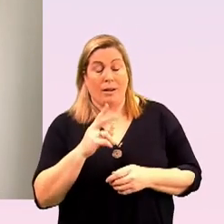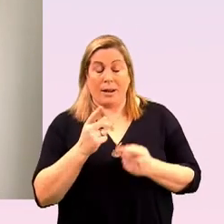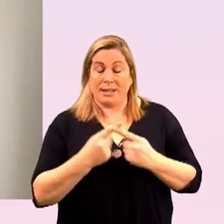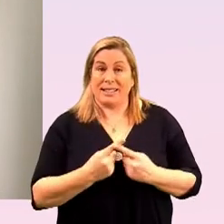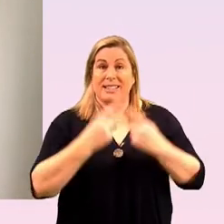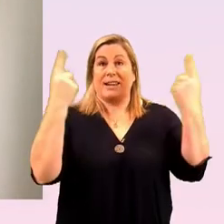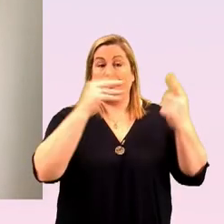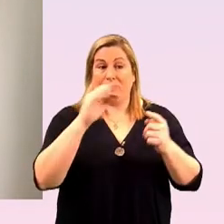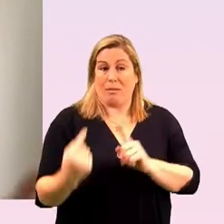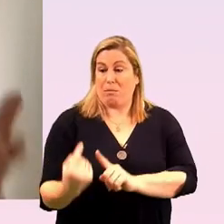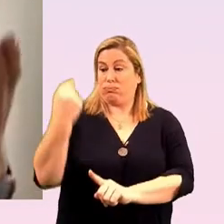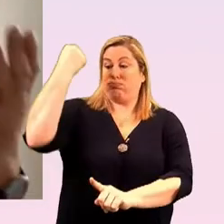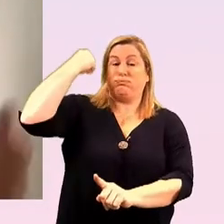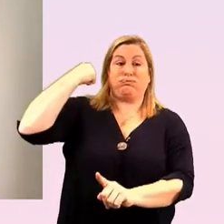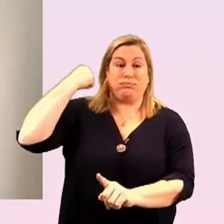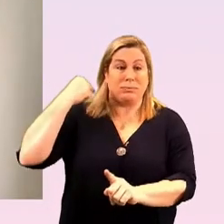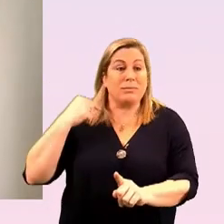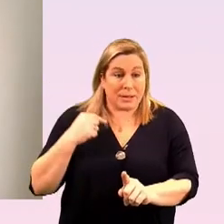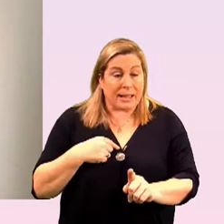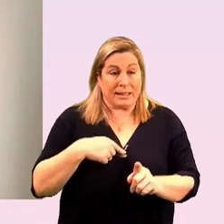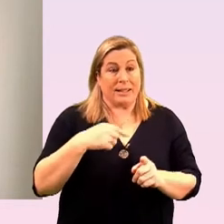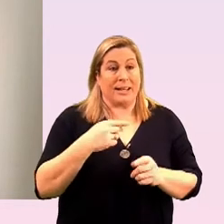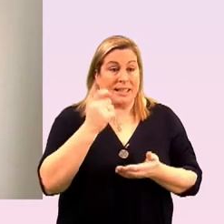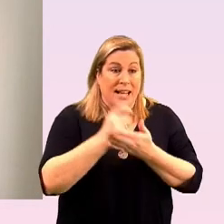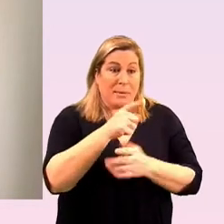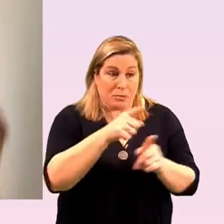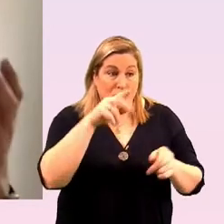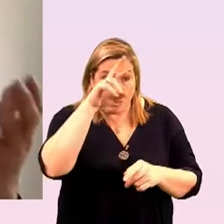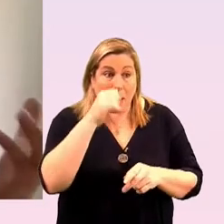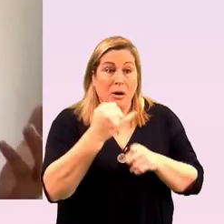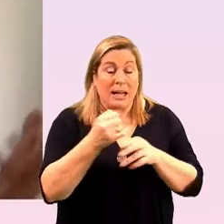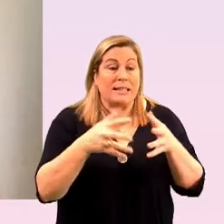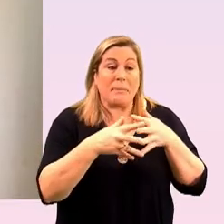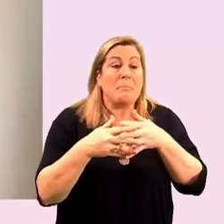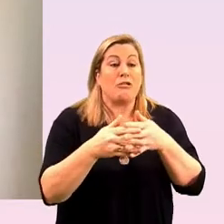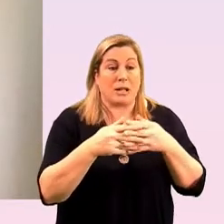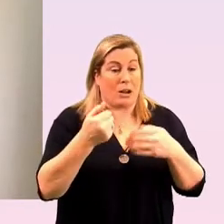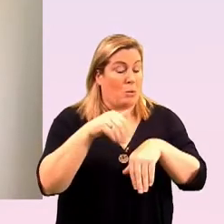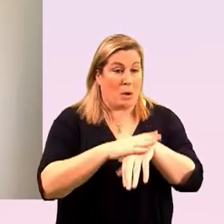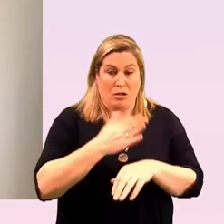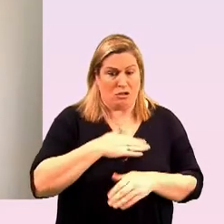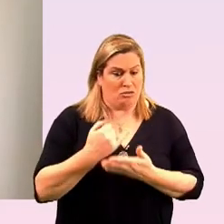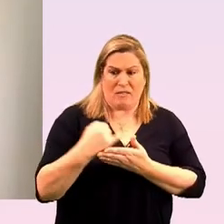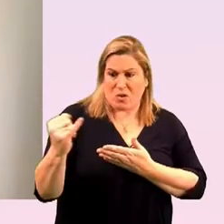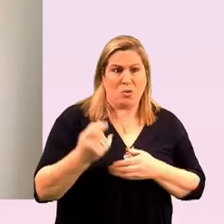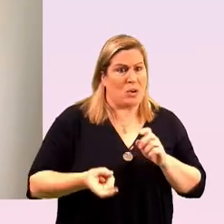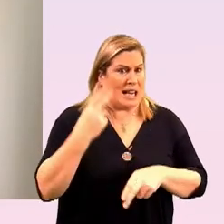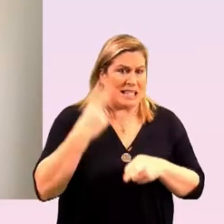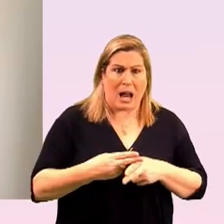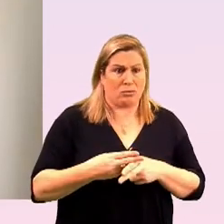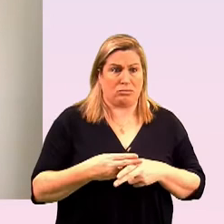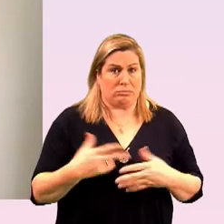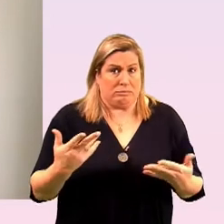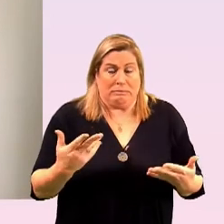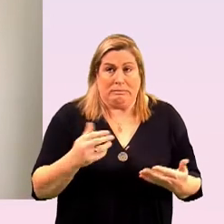when there was a time, and Aaron, you'd be familiar with it in the States, where you could actually simply be refused service or kicked out of the